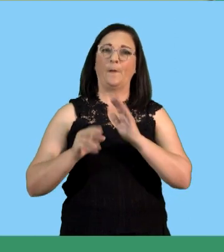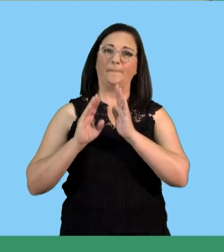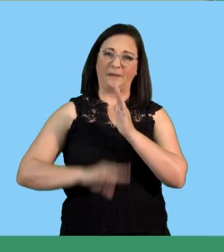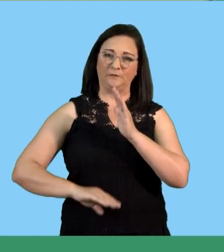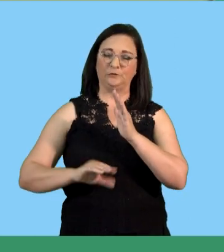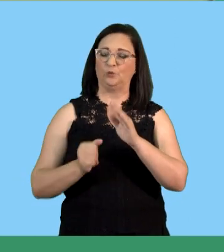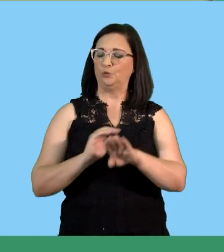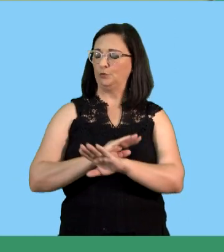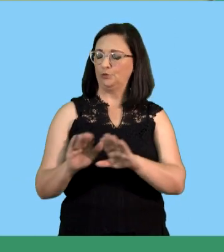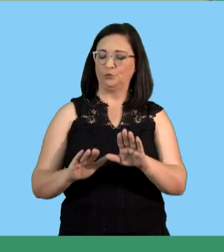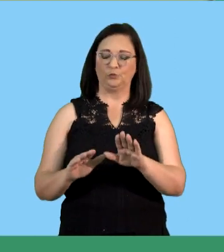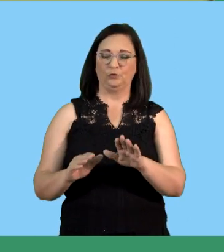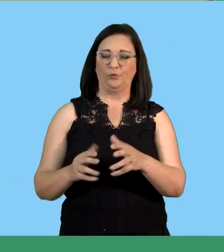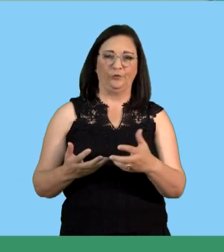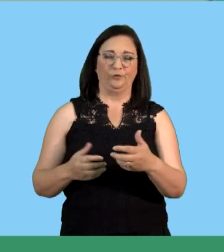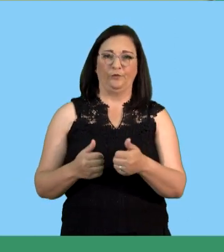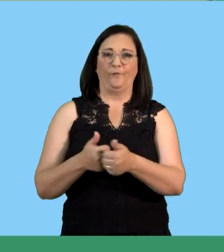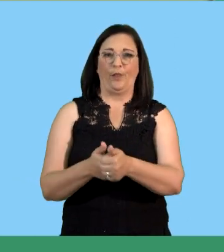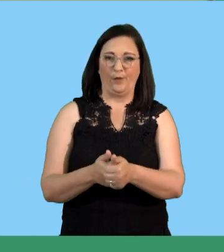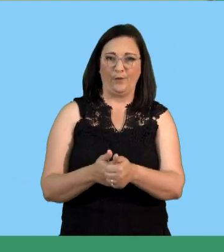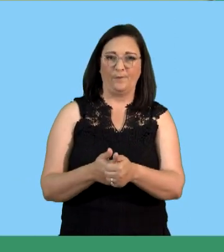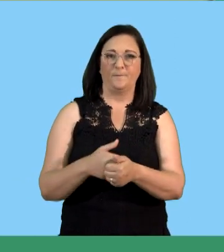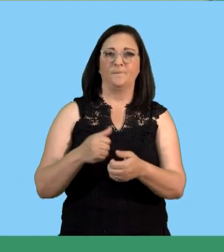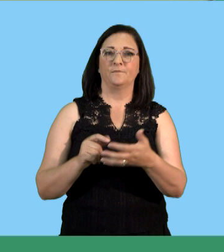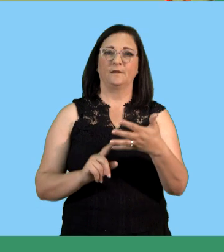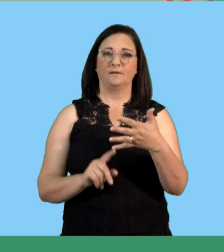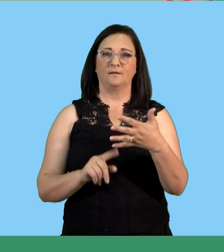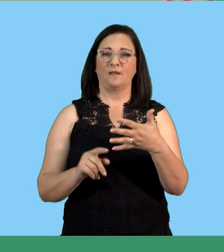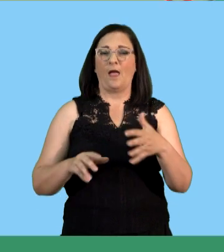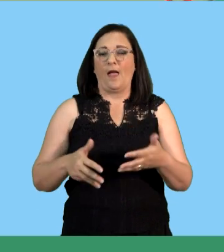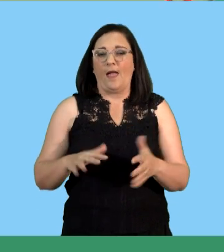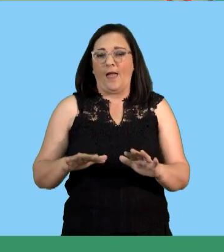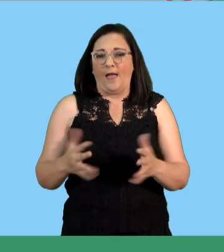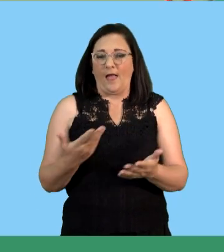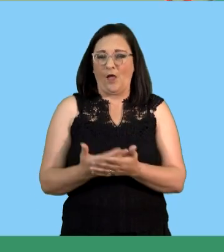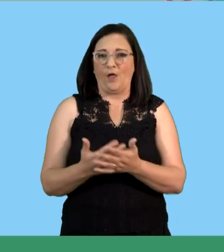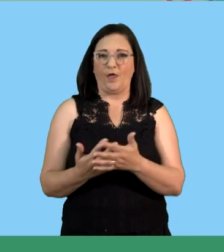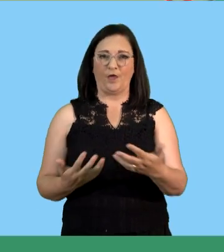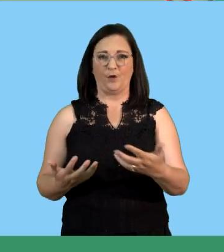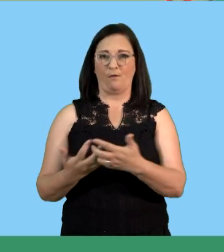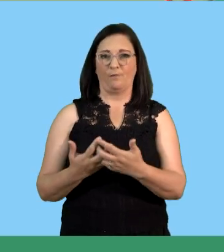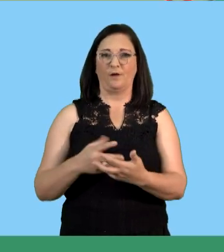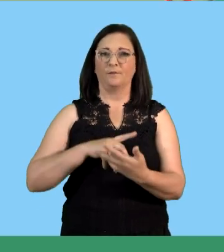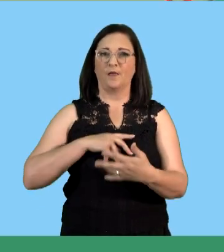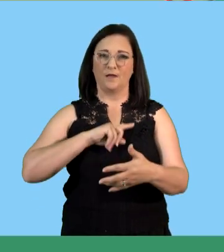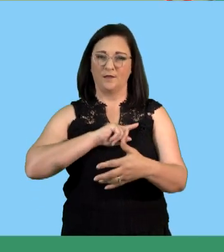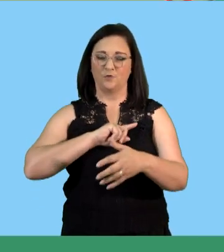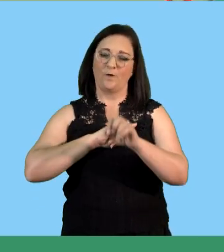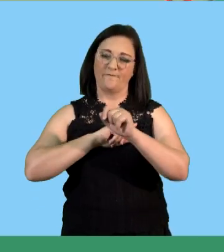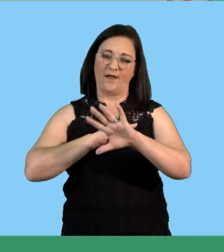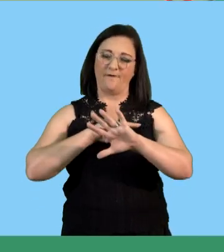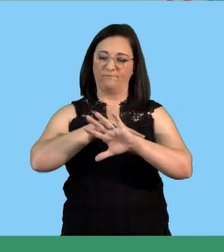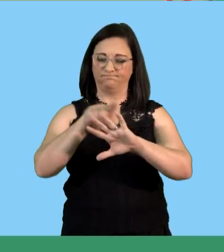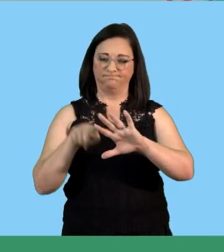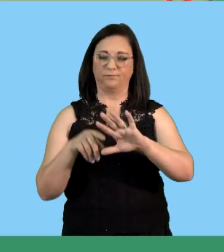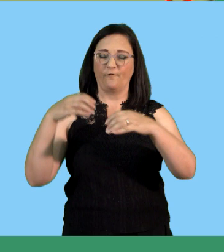penalties for non-compliances, it's number 4, lastly, it's ways to comply, which is the 5th focus area under